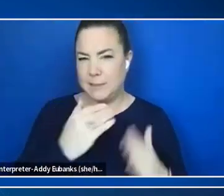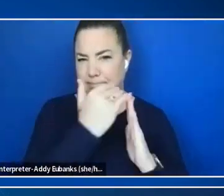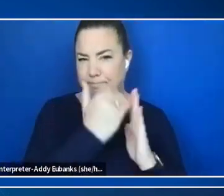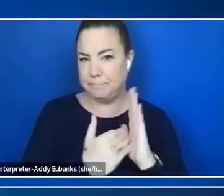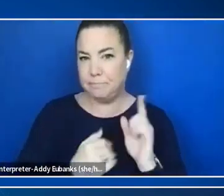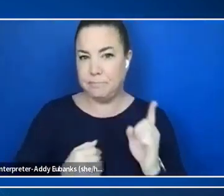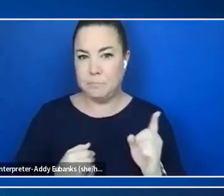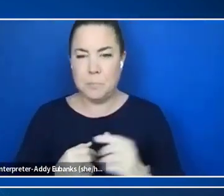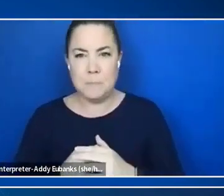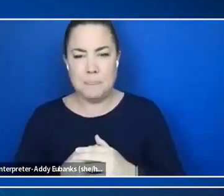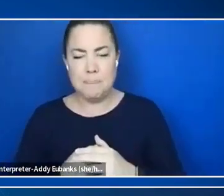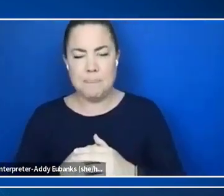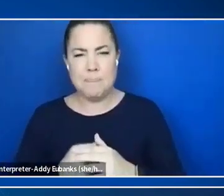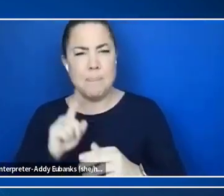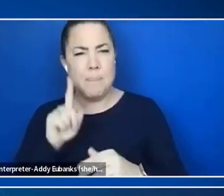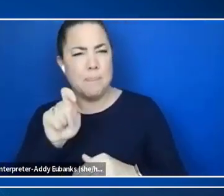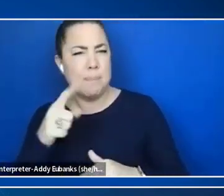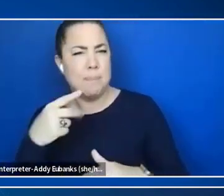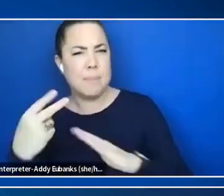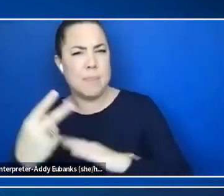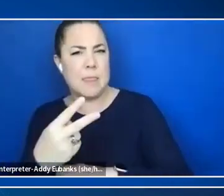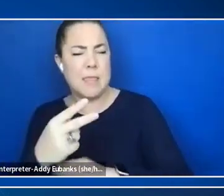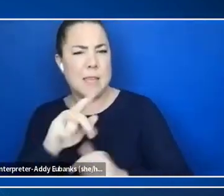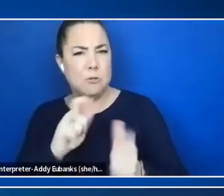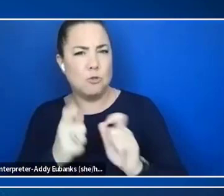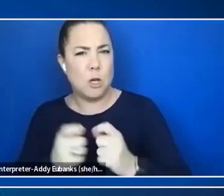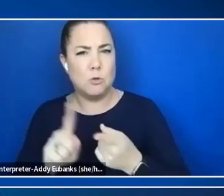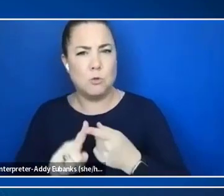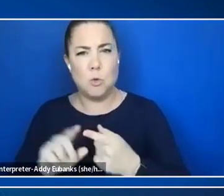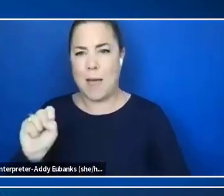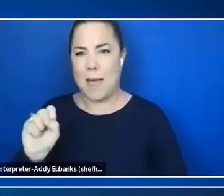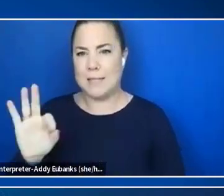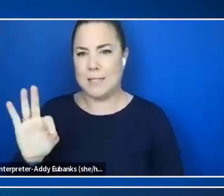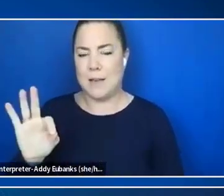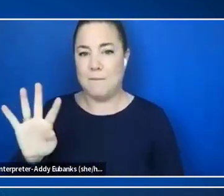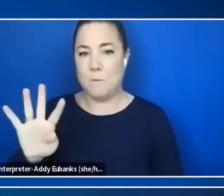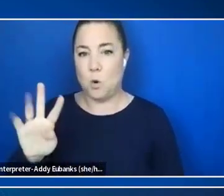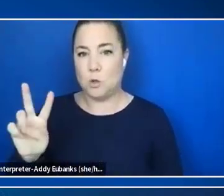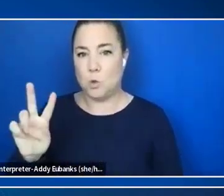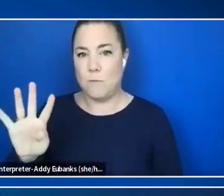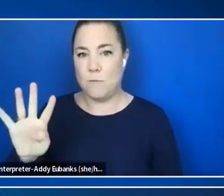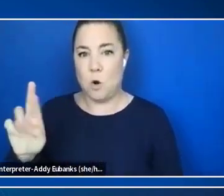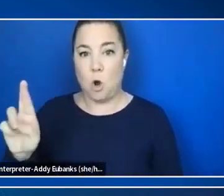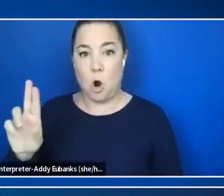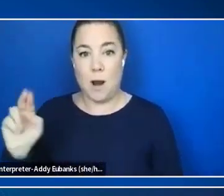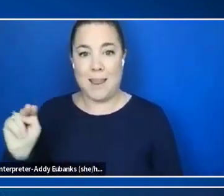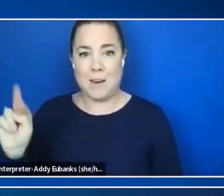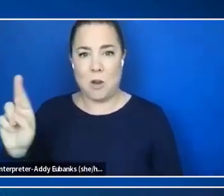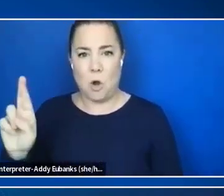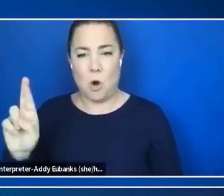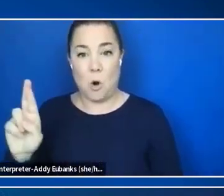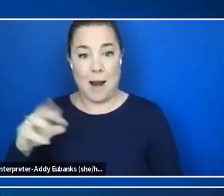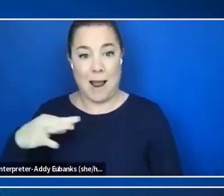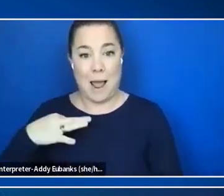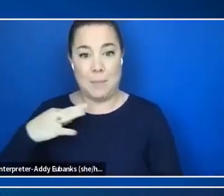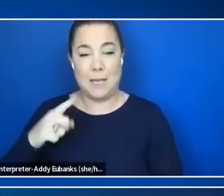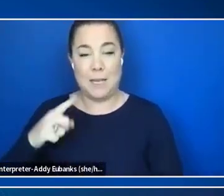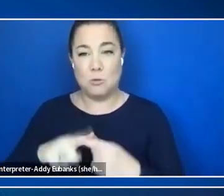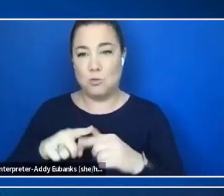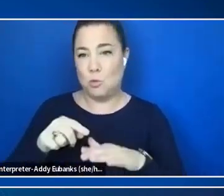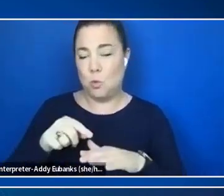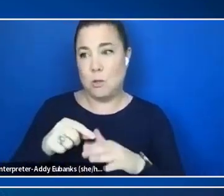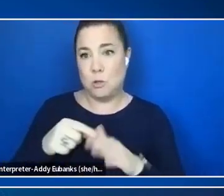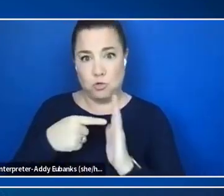are there anticipated changes to the SF424 R&R application to reflect the changes in the review